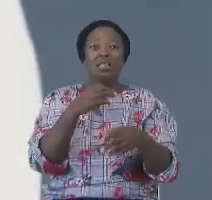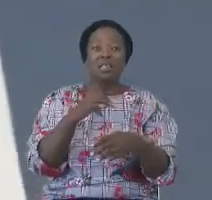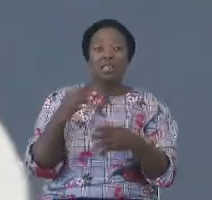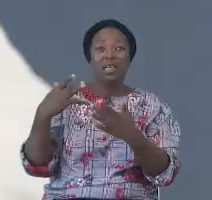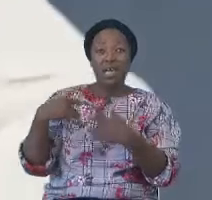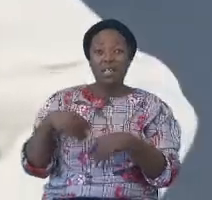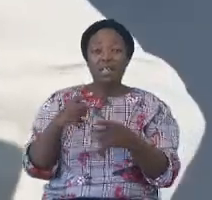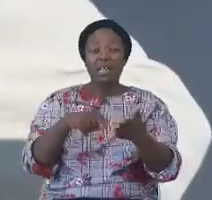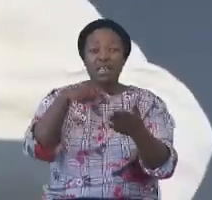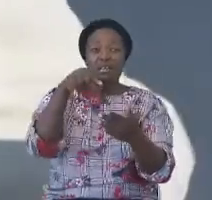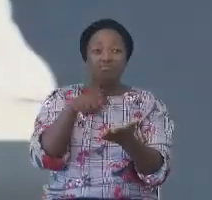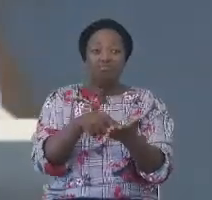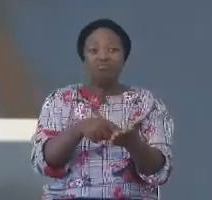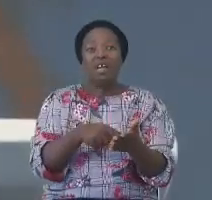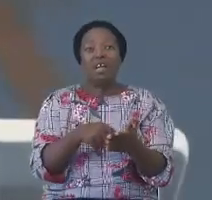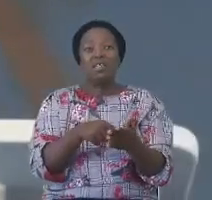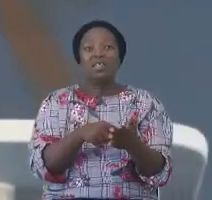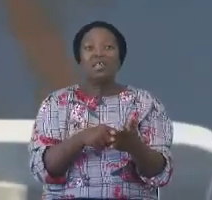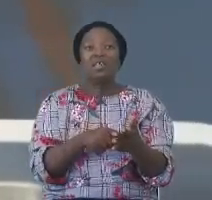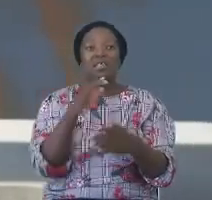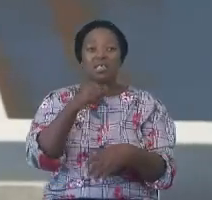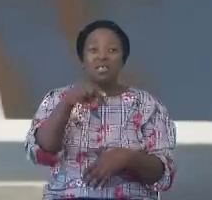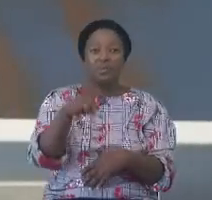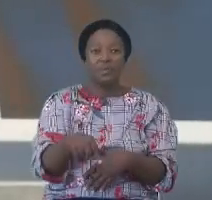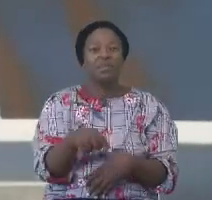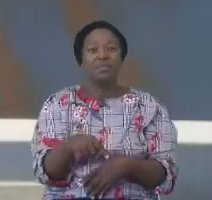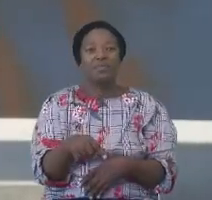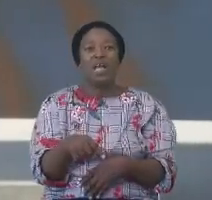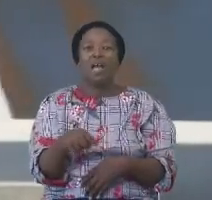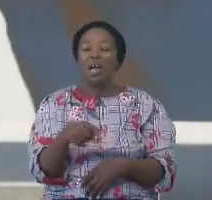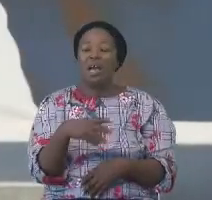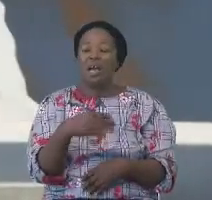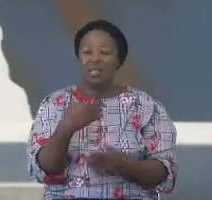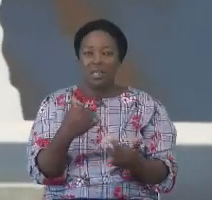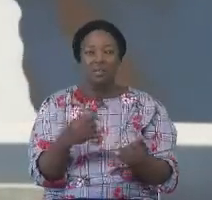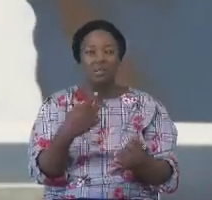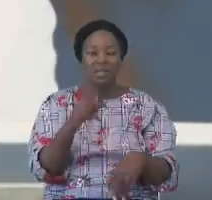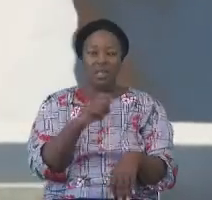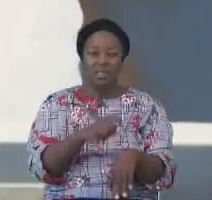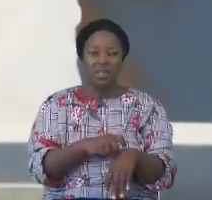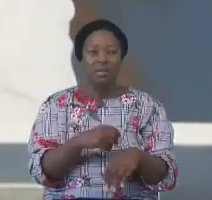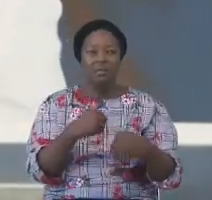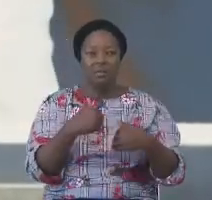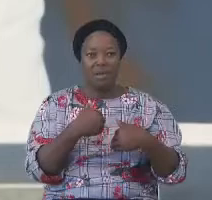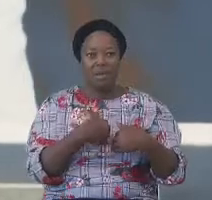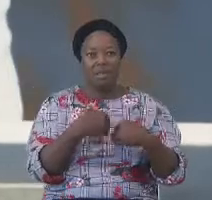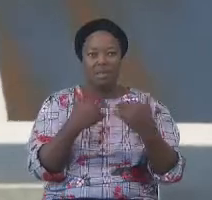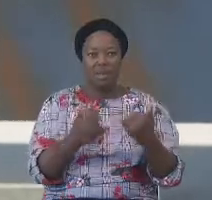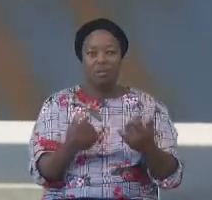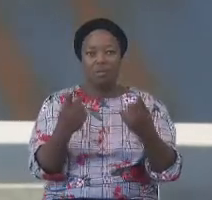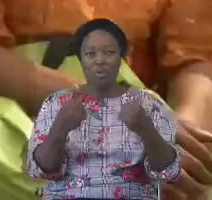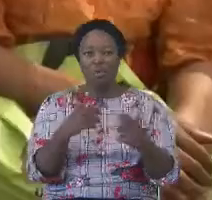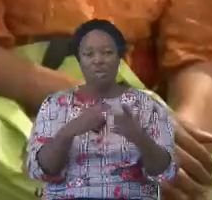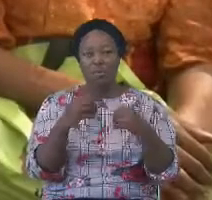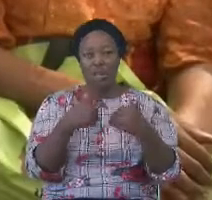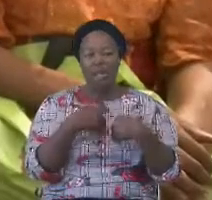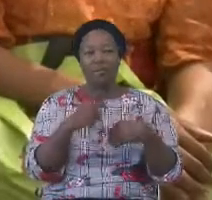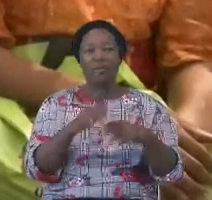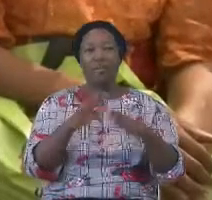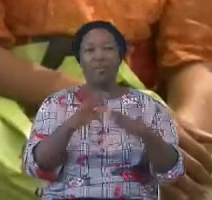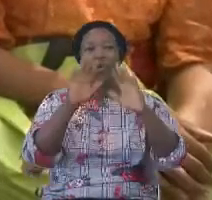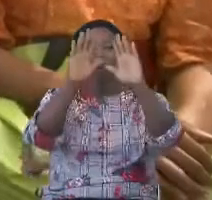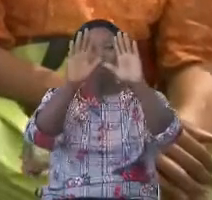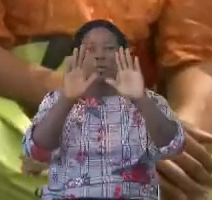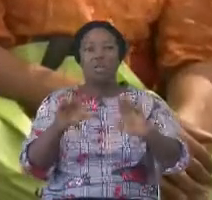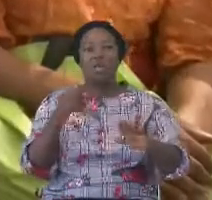will pierce your heart that may sorrow in the heart the time had now come and i